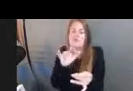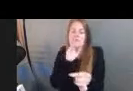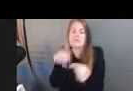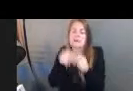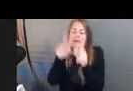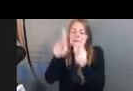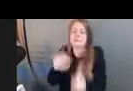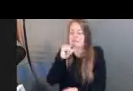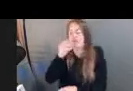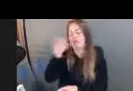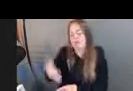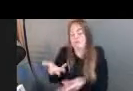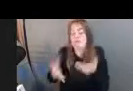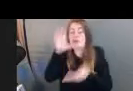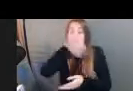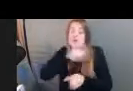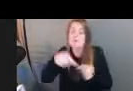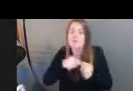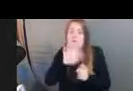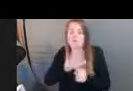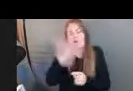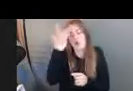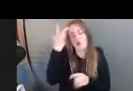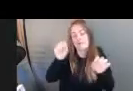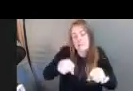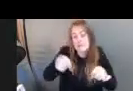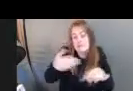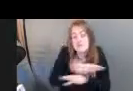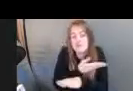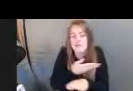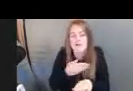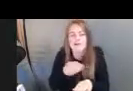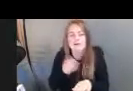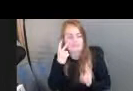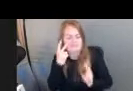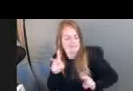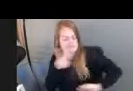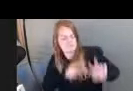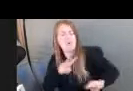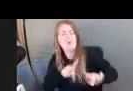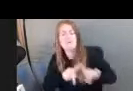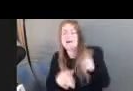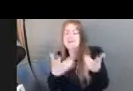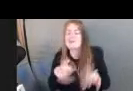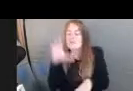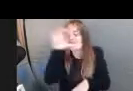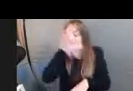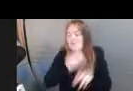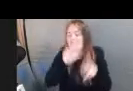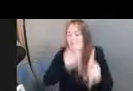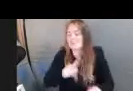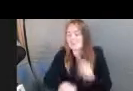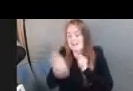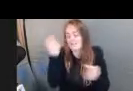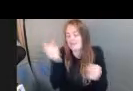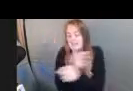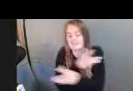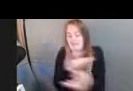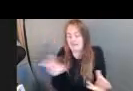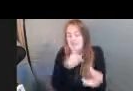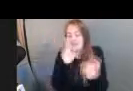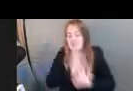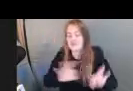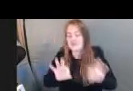you may make assumptions about someone's cognitive ability just because of what you can see, but don't assume that the person can understand you, even if